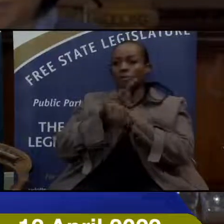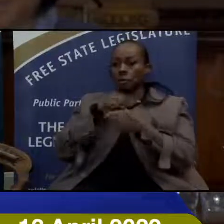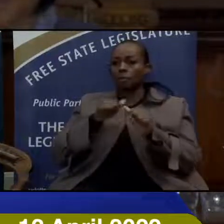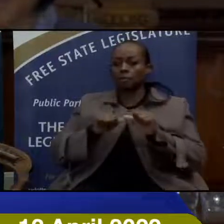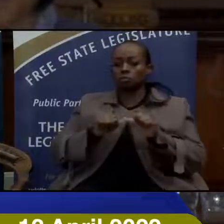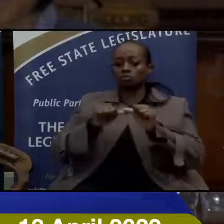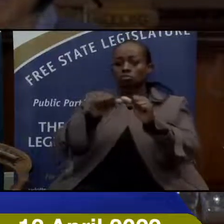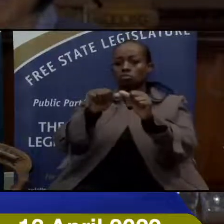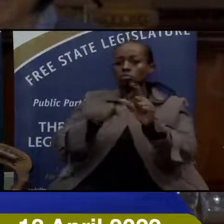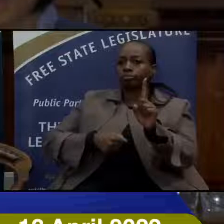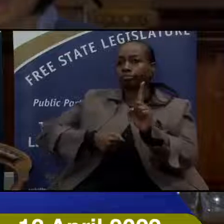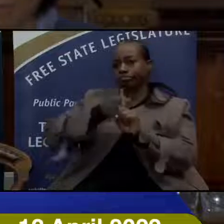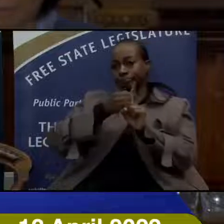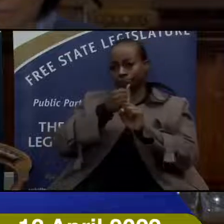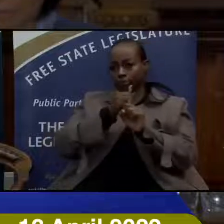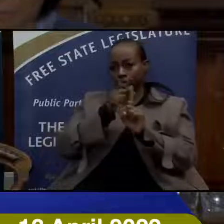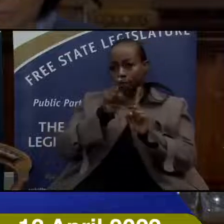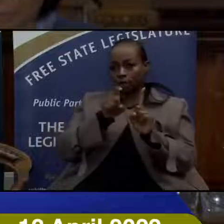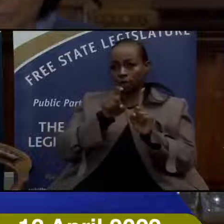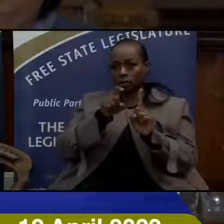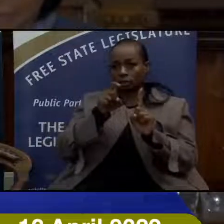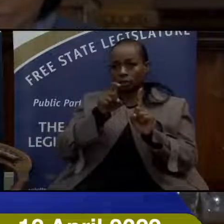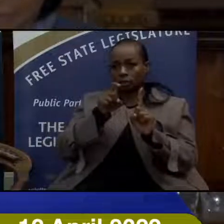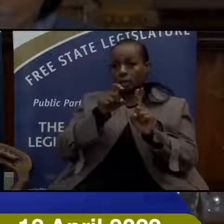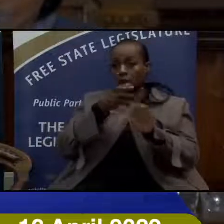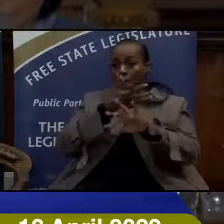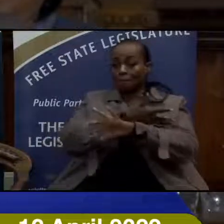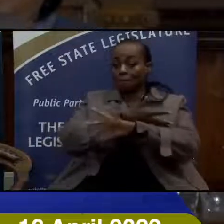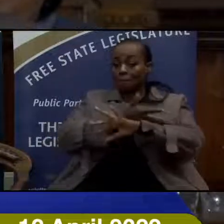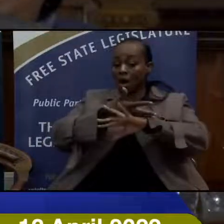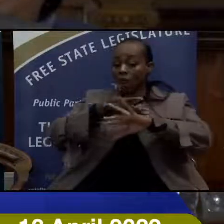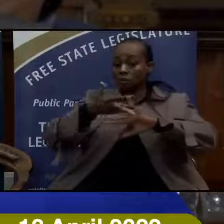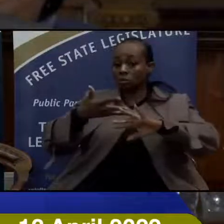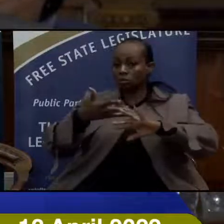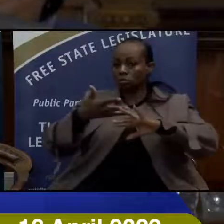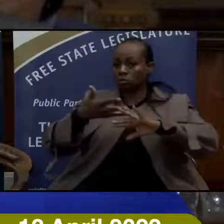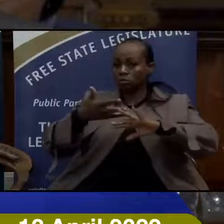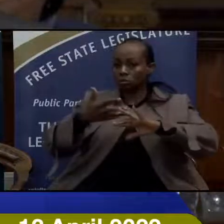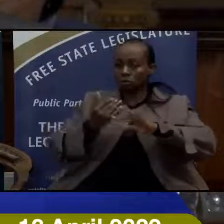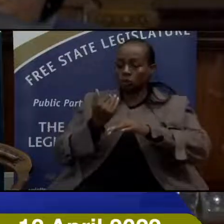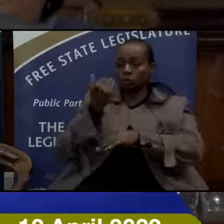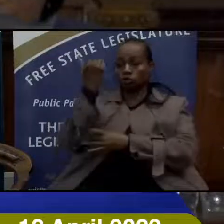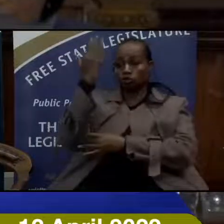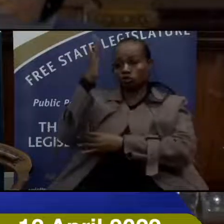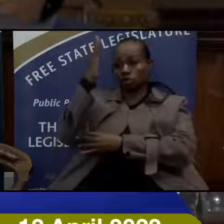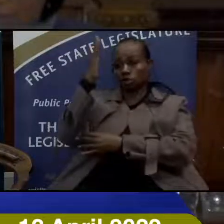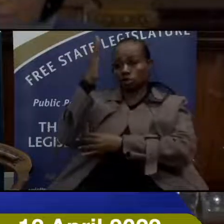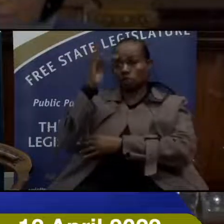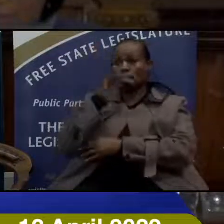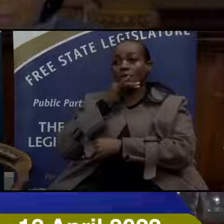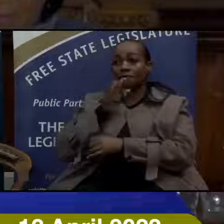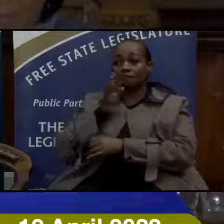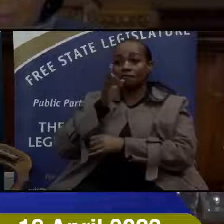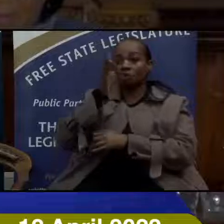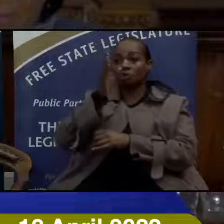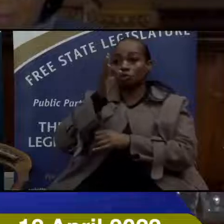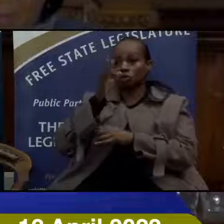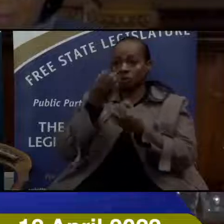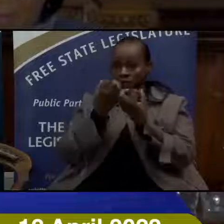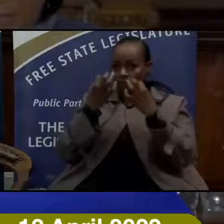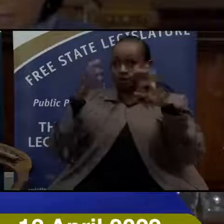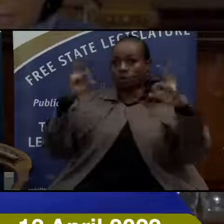fight. My blood will nourish the tree that will bear the fruits of